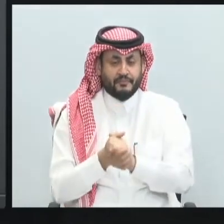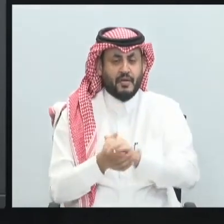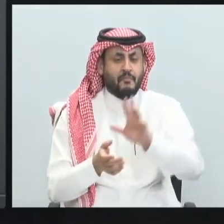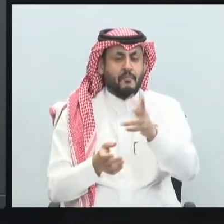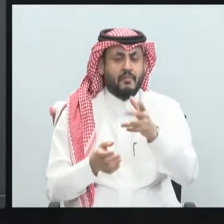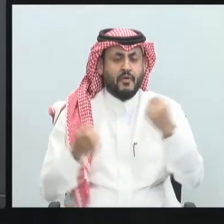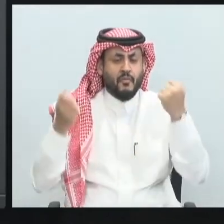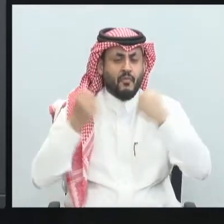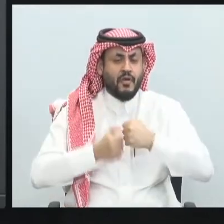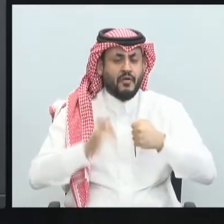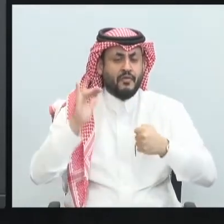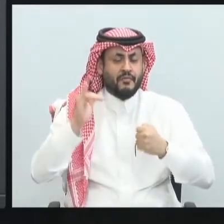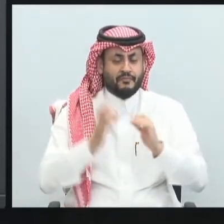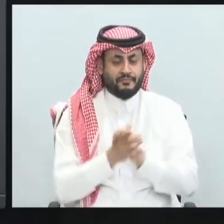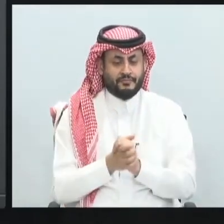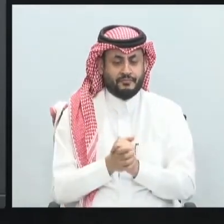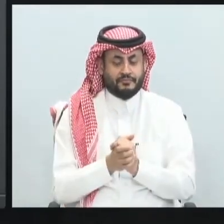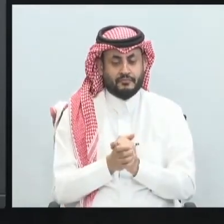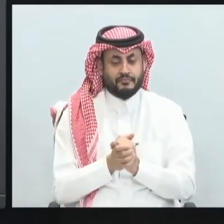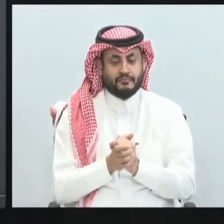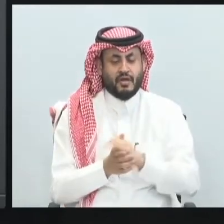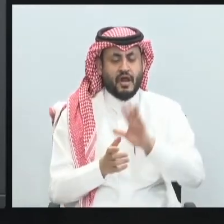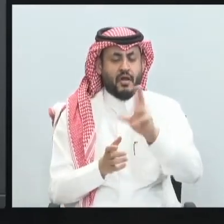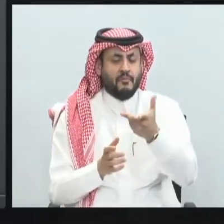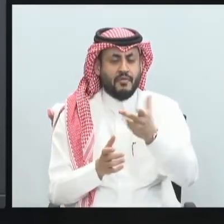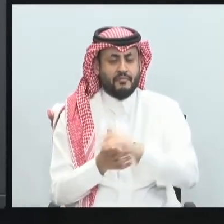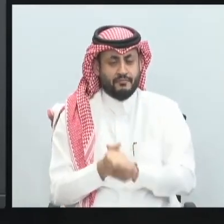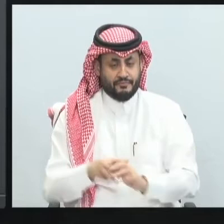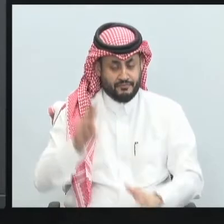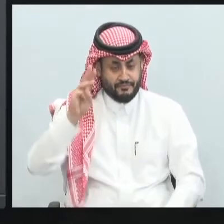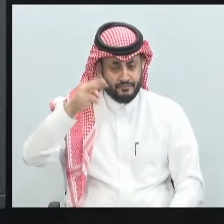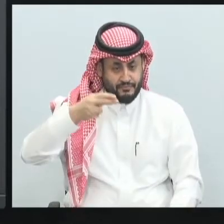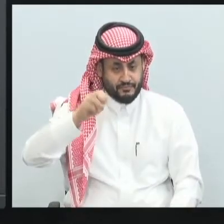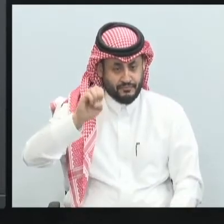wearing? I'm wearing a thobe and shmug. Who's wearing? Okay. So